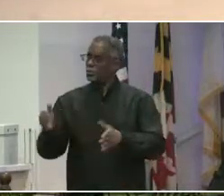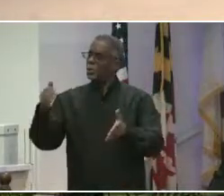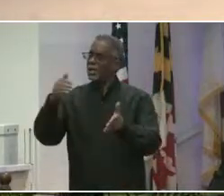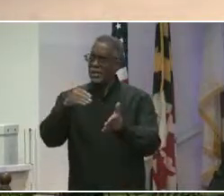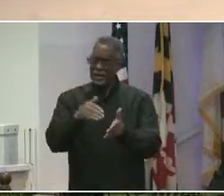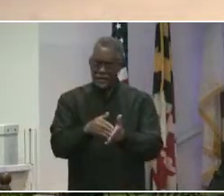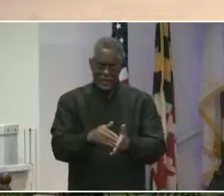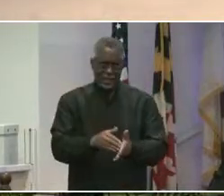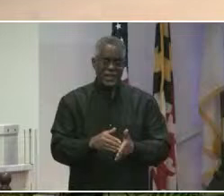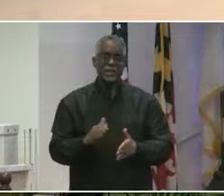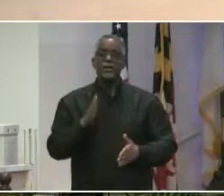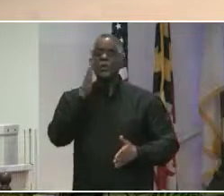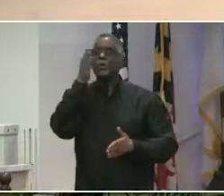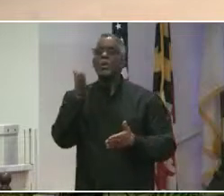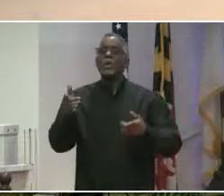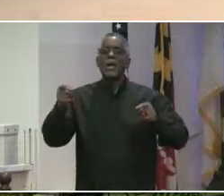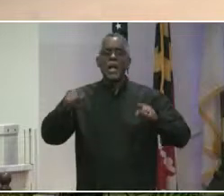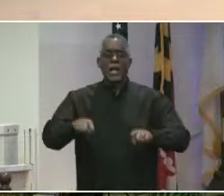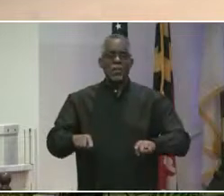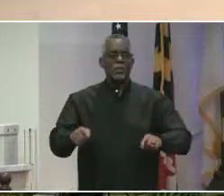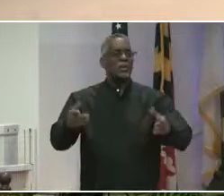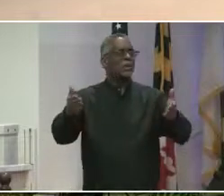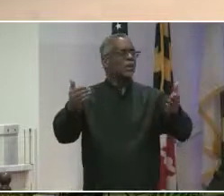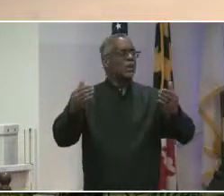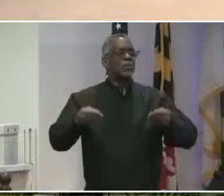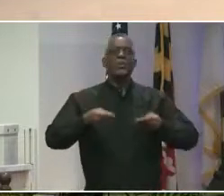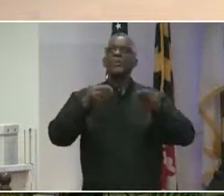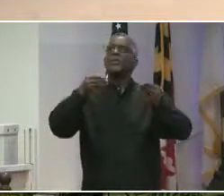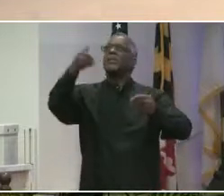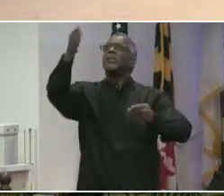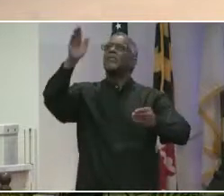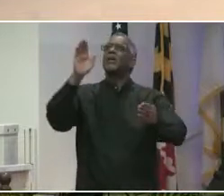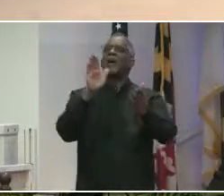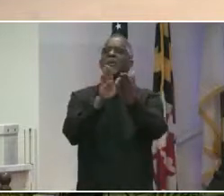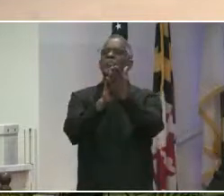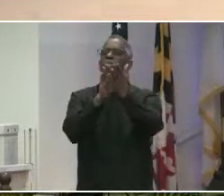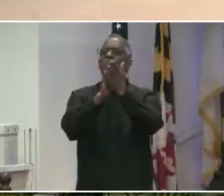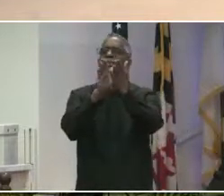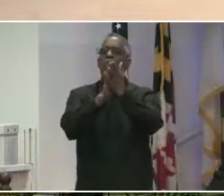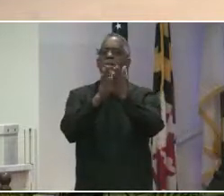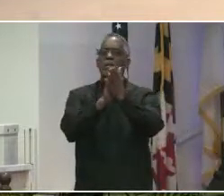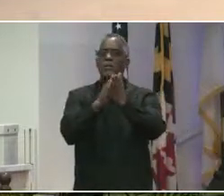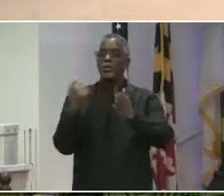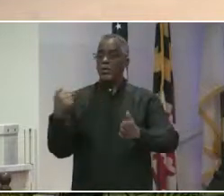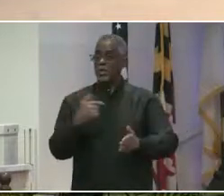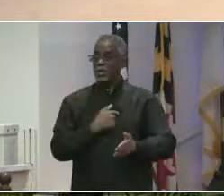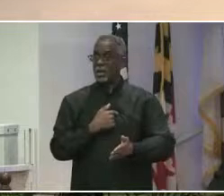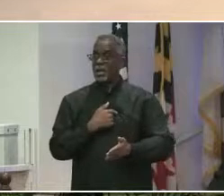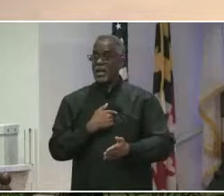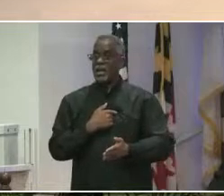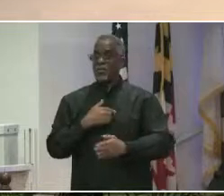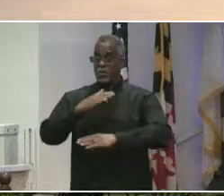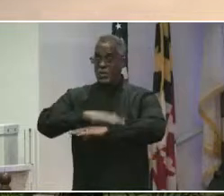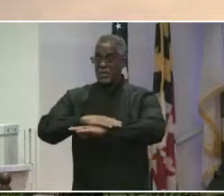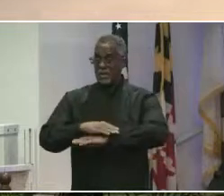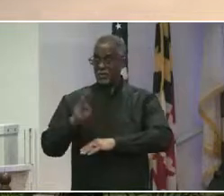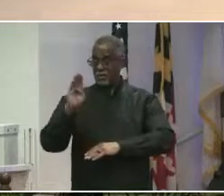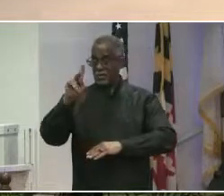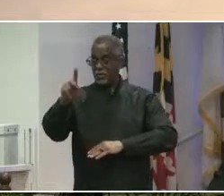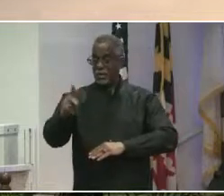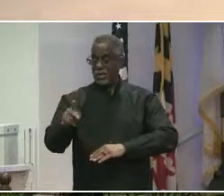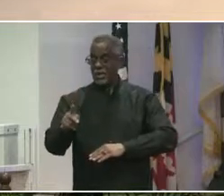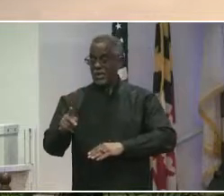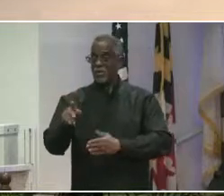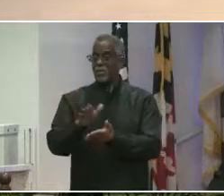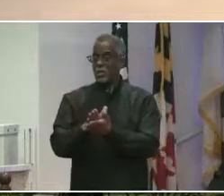the resurrection happens. Amen. Come on, come on, and give God a hand clap of praise. So we have sign-up sheets out so that people